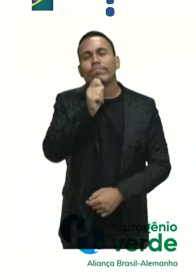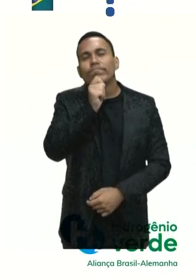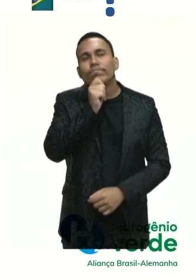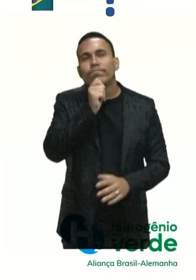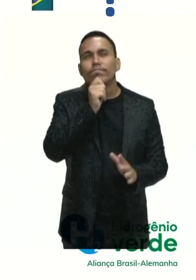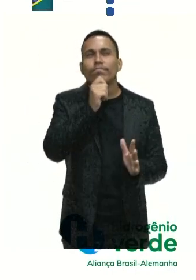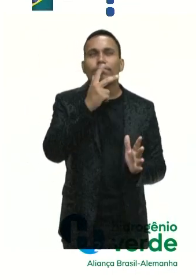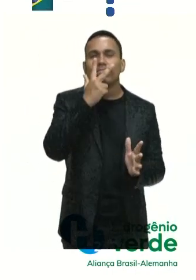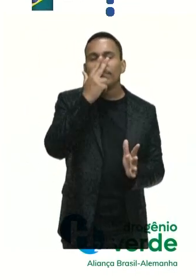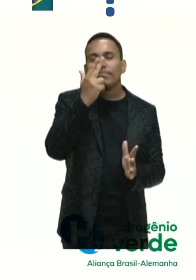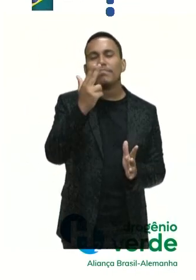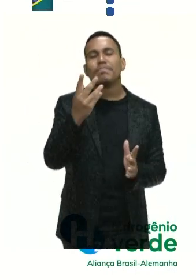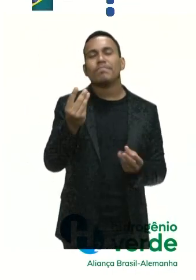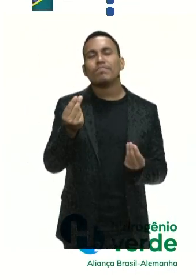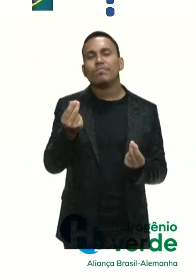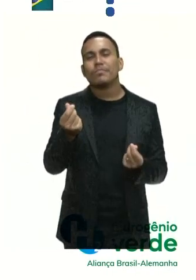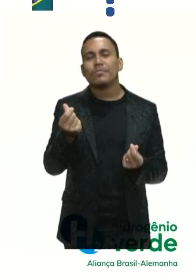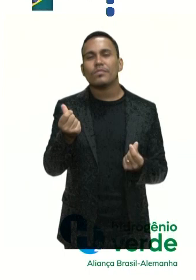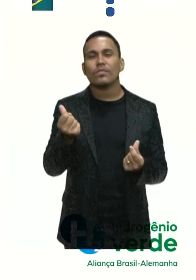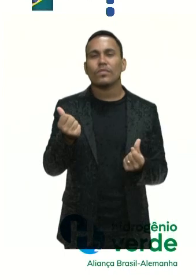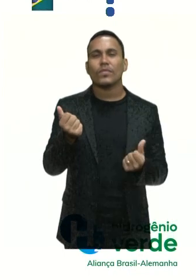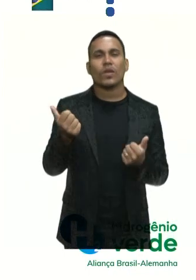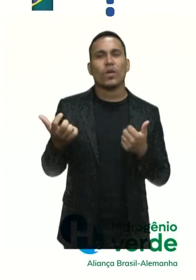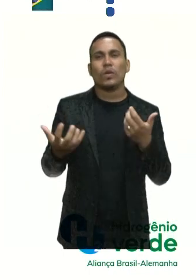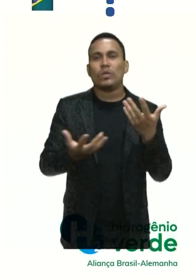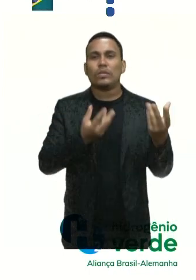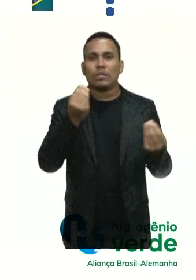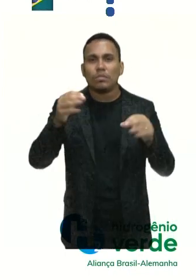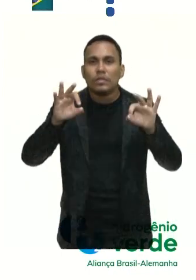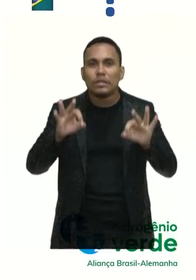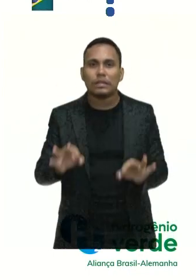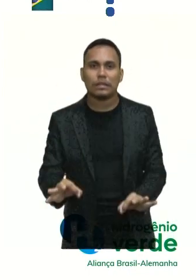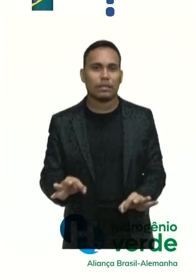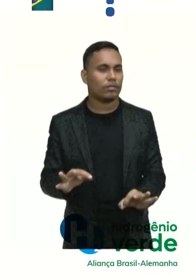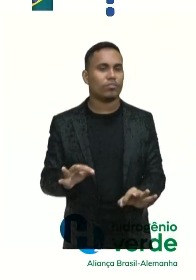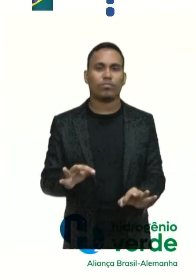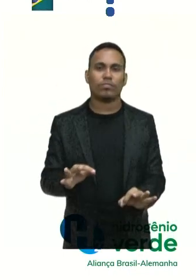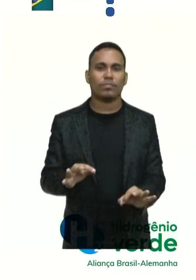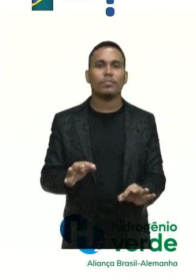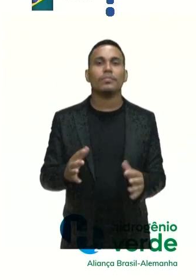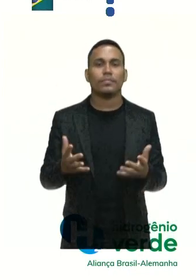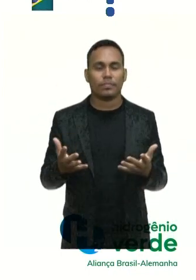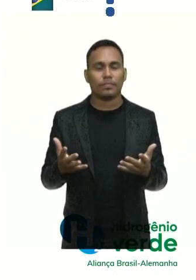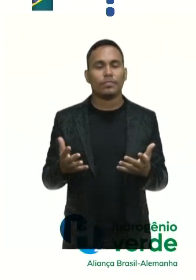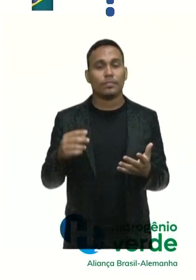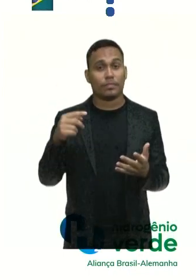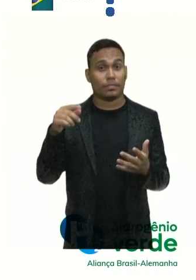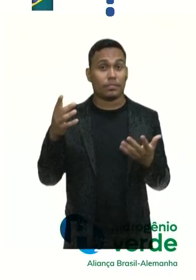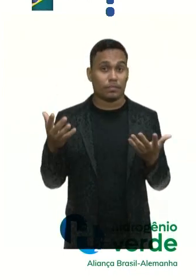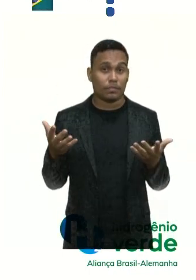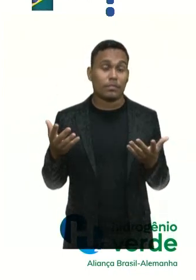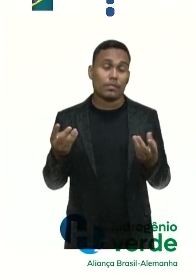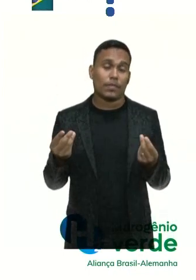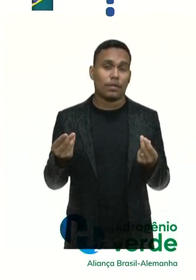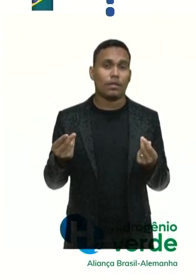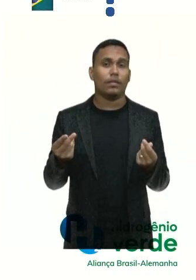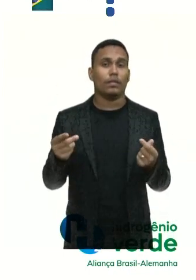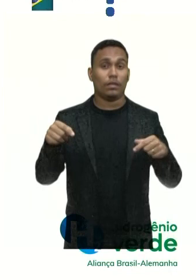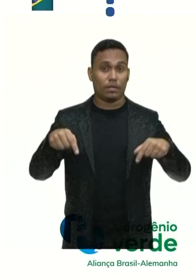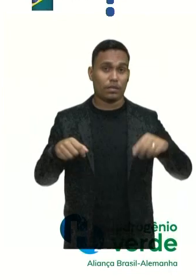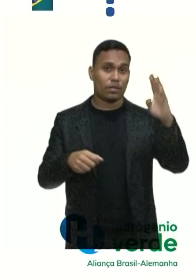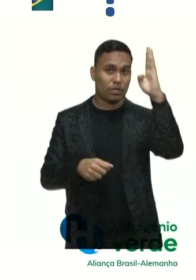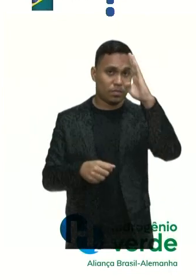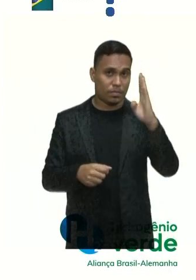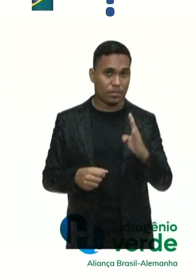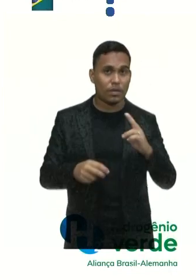Brazil is still se encontrar nessa discussão, finding itself within this discussion. Por isso deixei